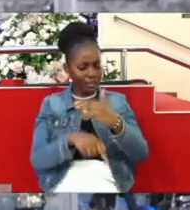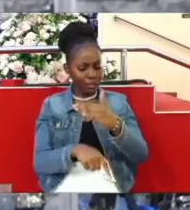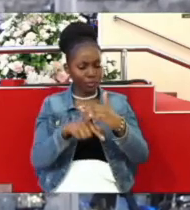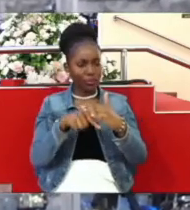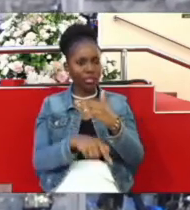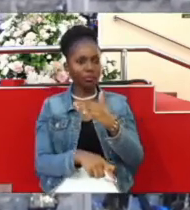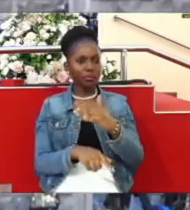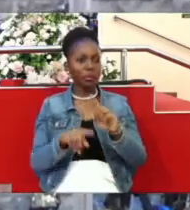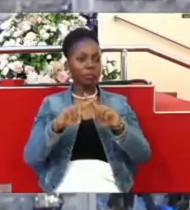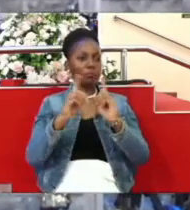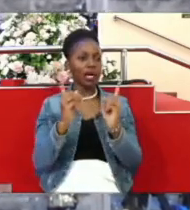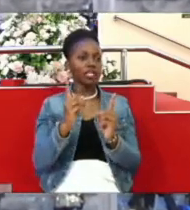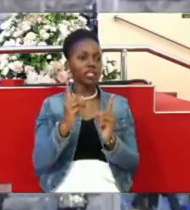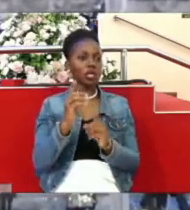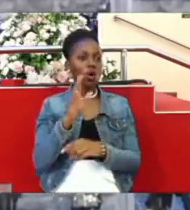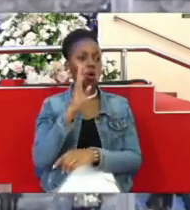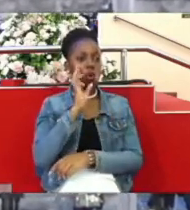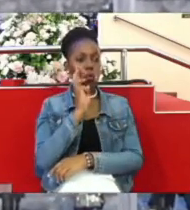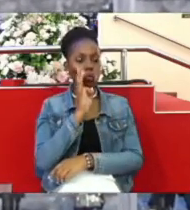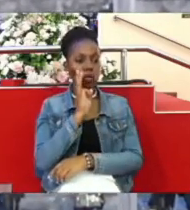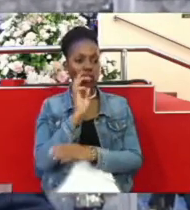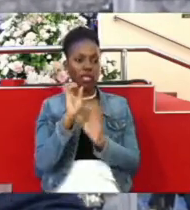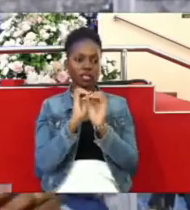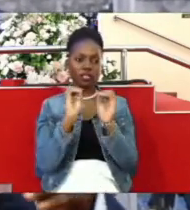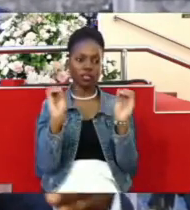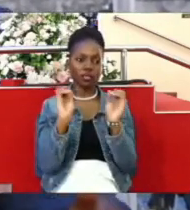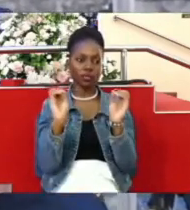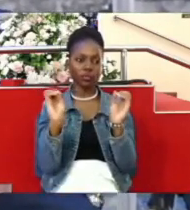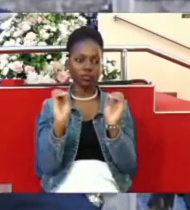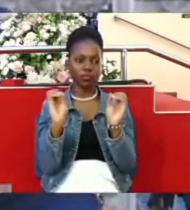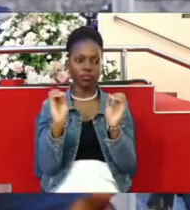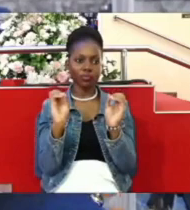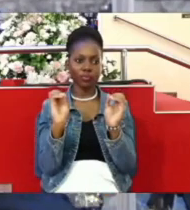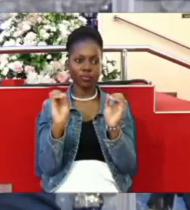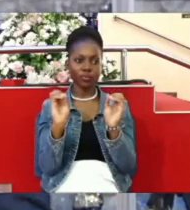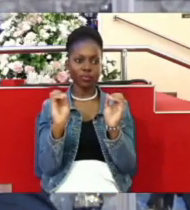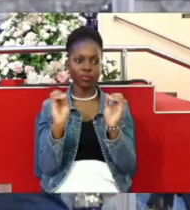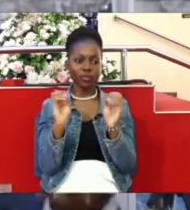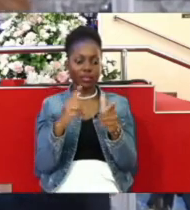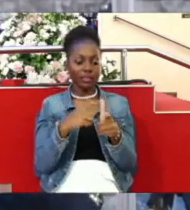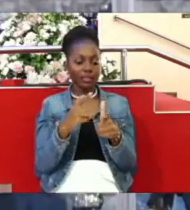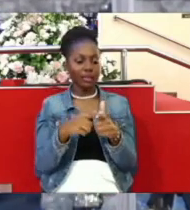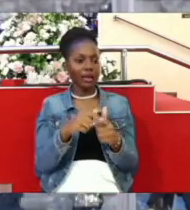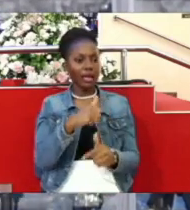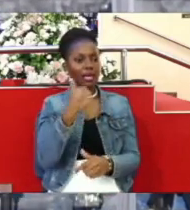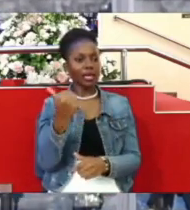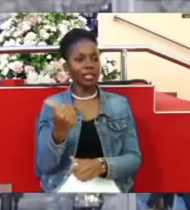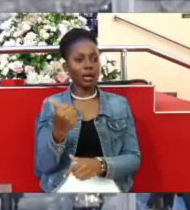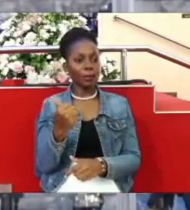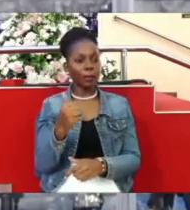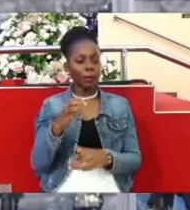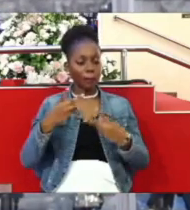And then there is no water. And then somebody else will come dig 20 meters and then there is